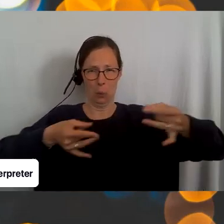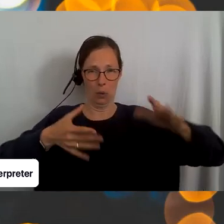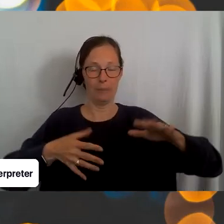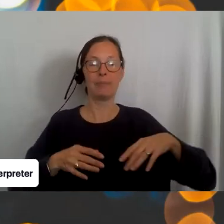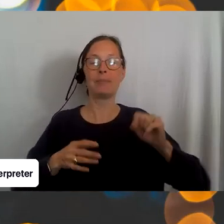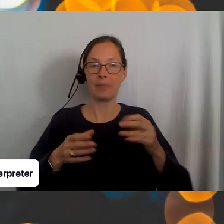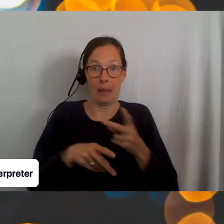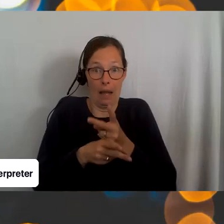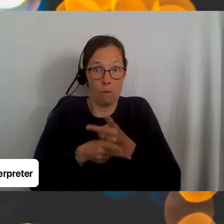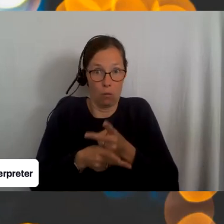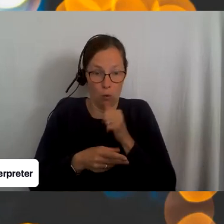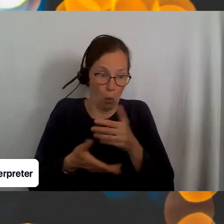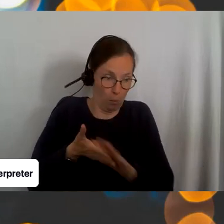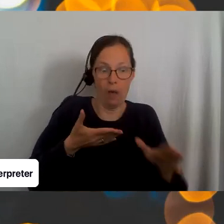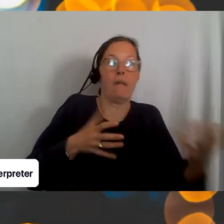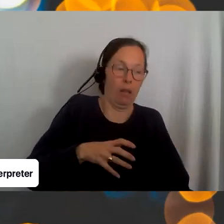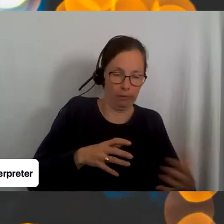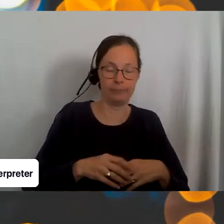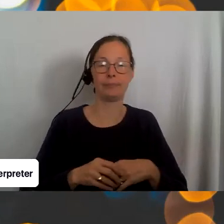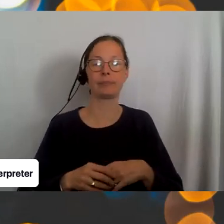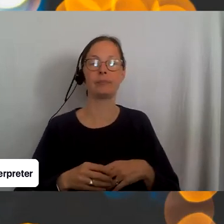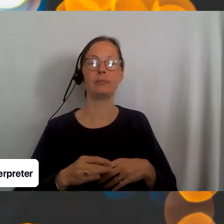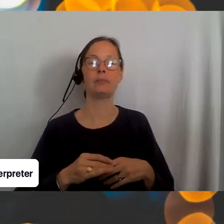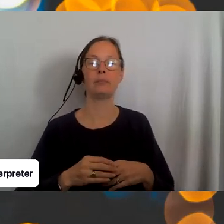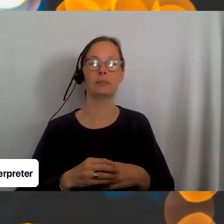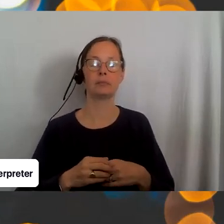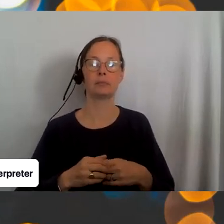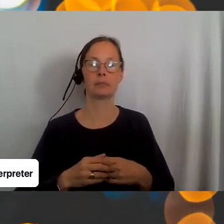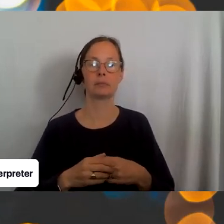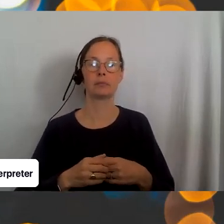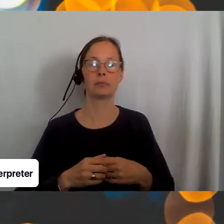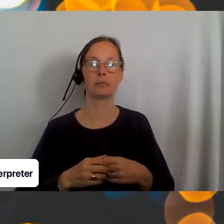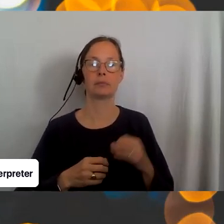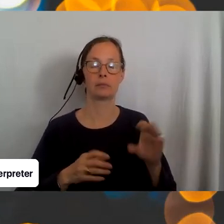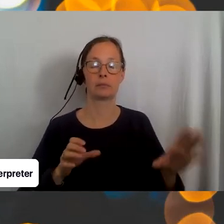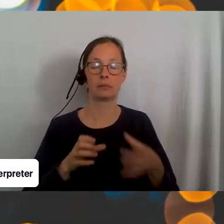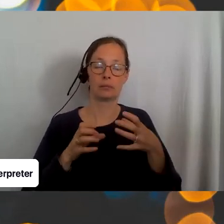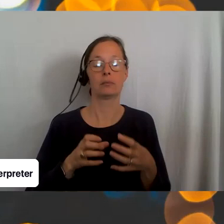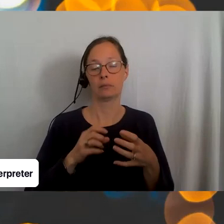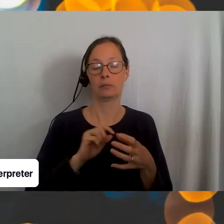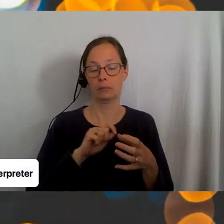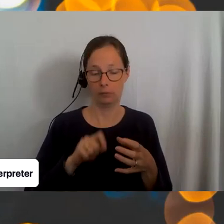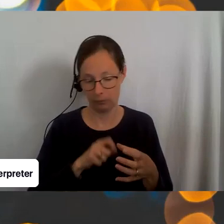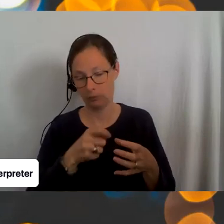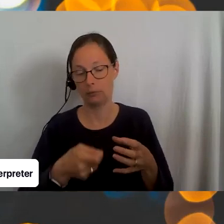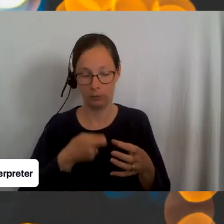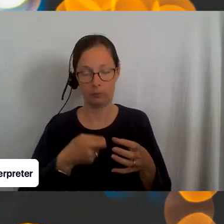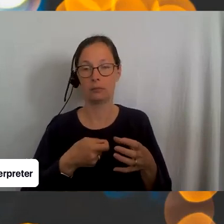loop around through the handle, loop it over the button,